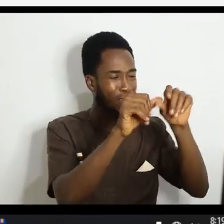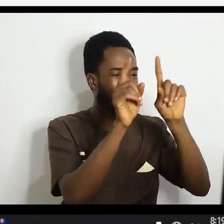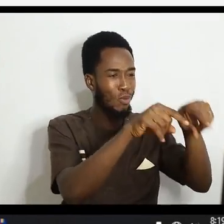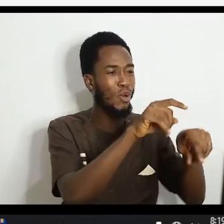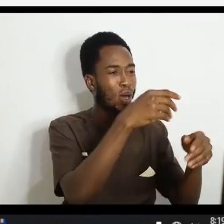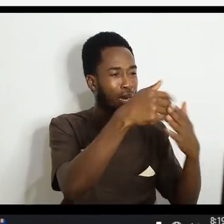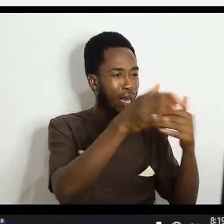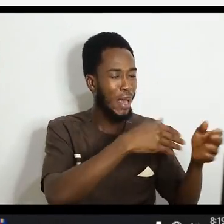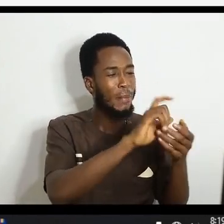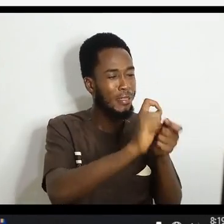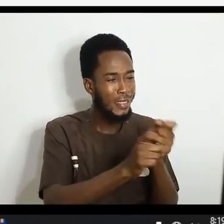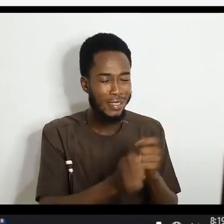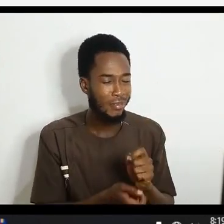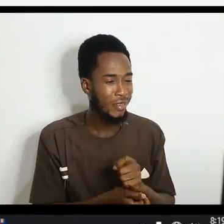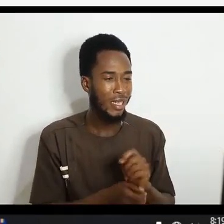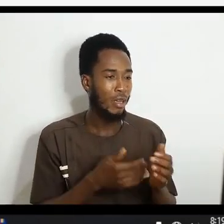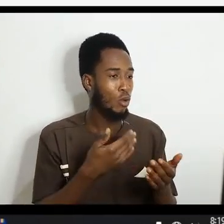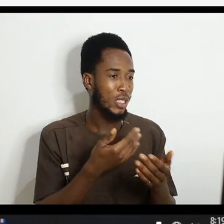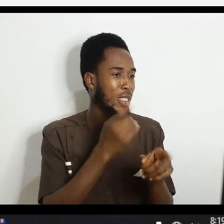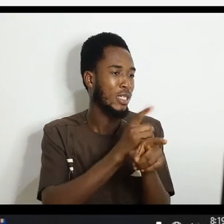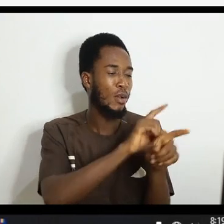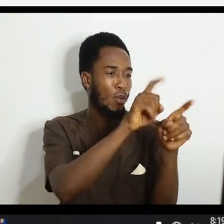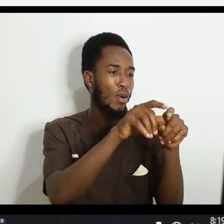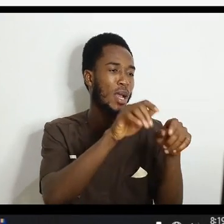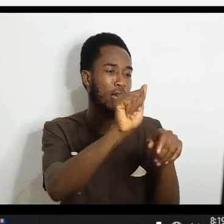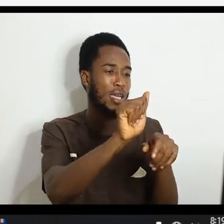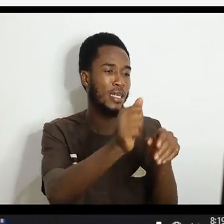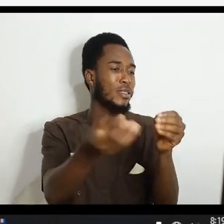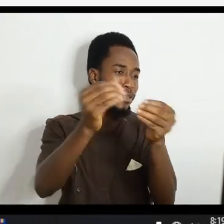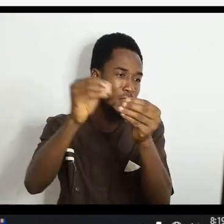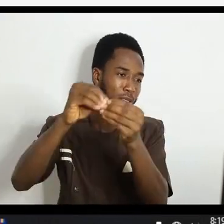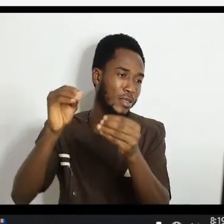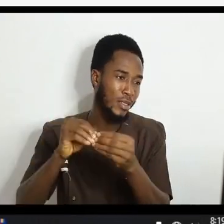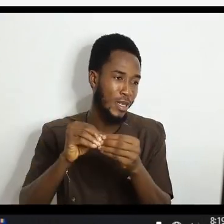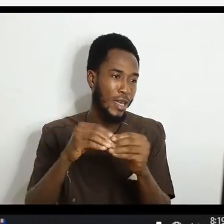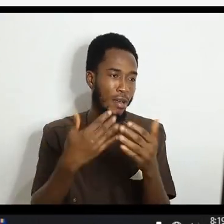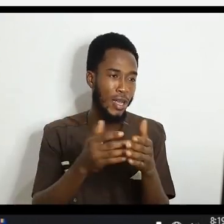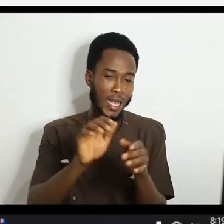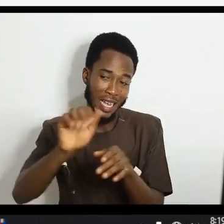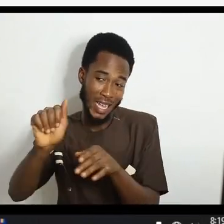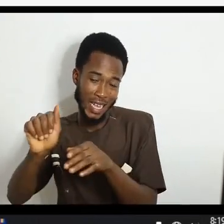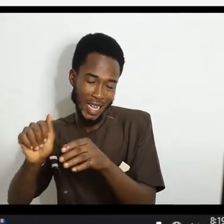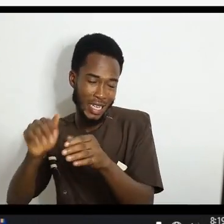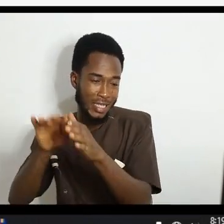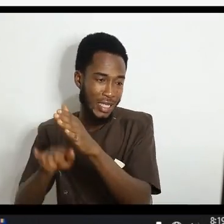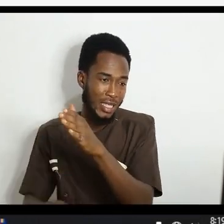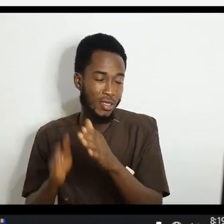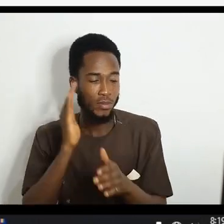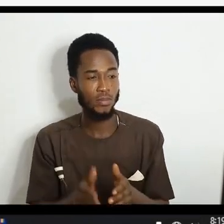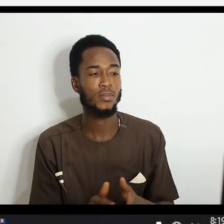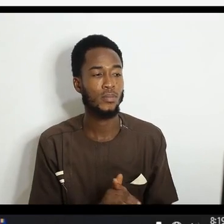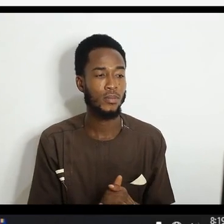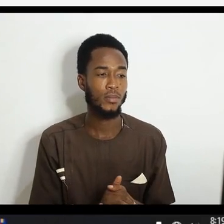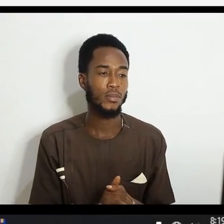like 24, and you hit enter, it will increase. At the same time, when you click here, you can